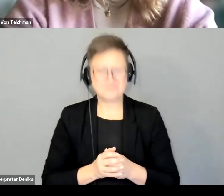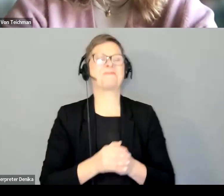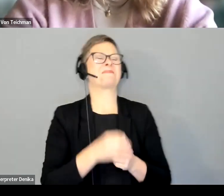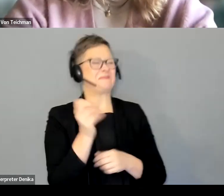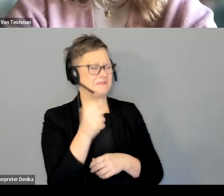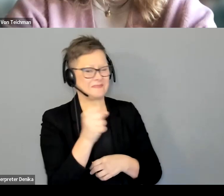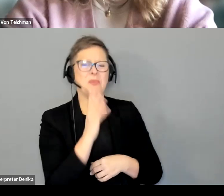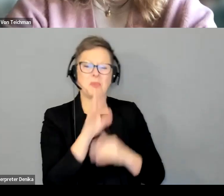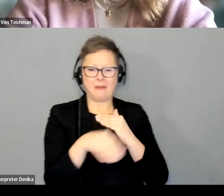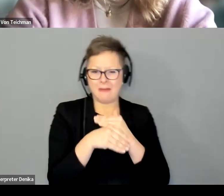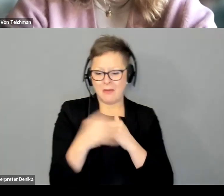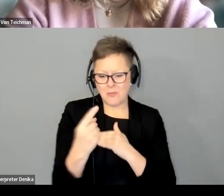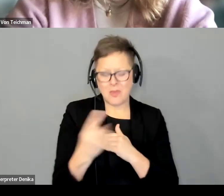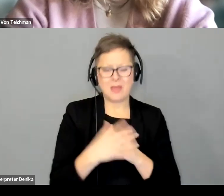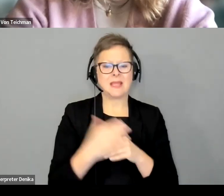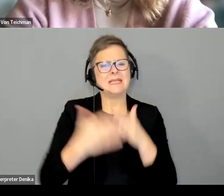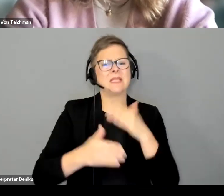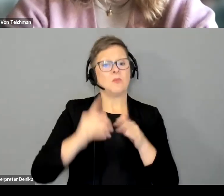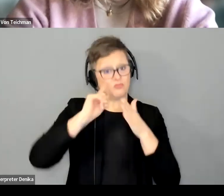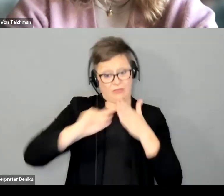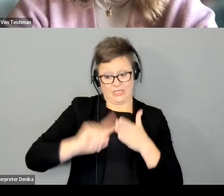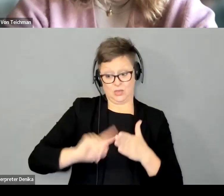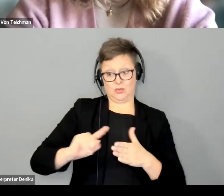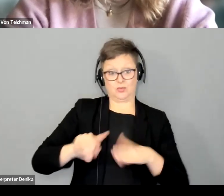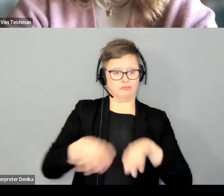in some of the past research that we have done,